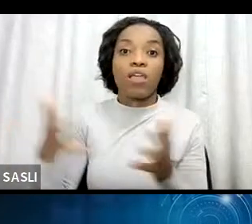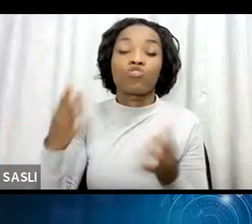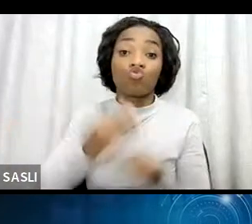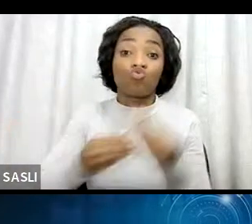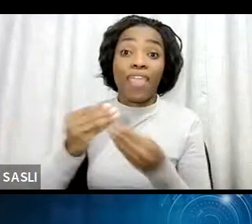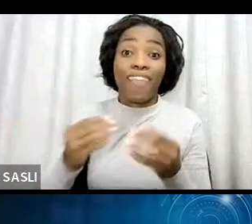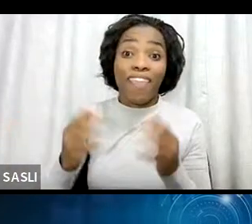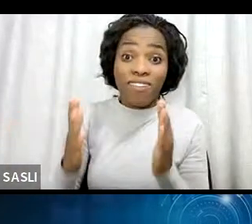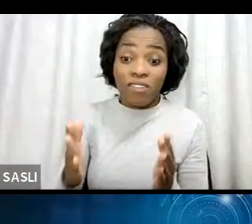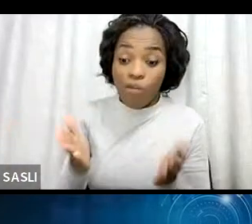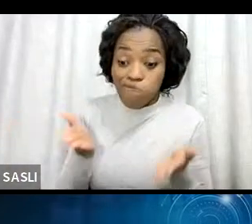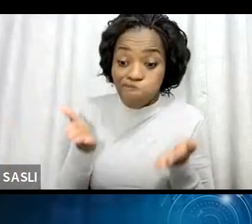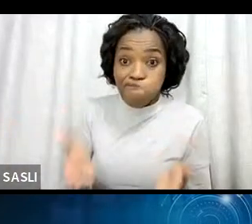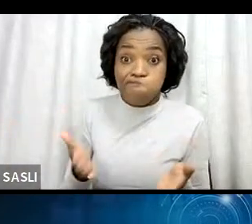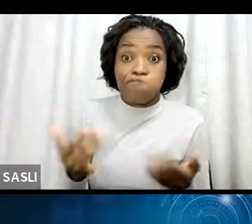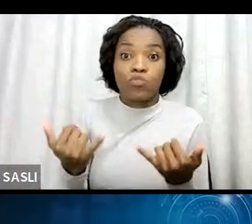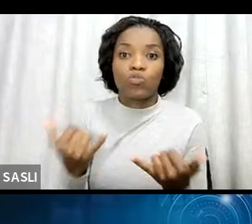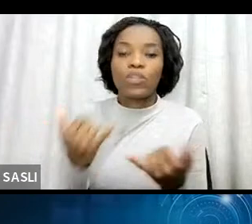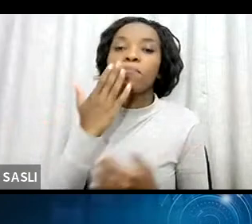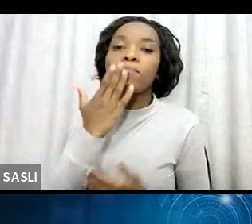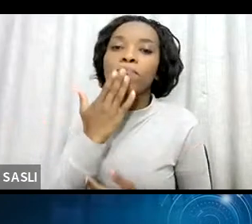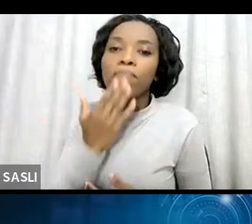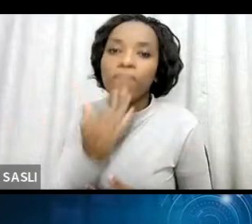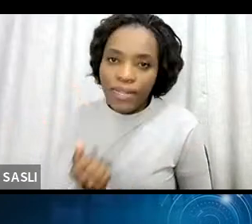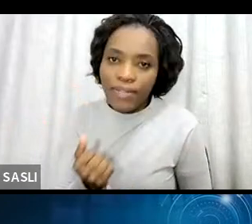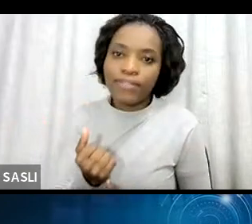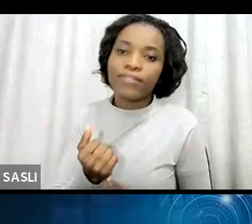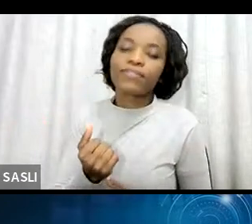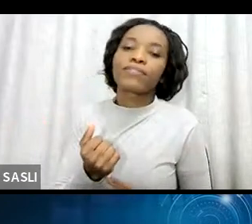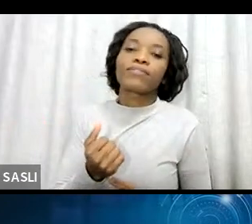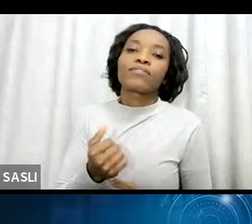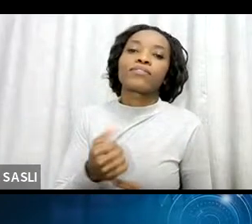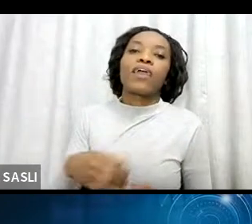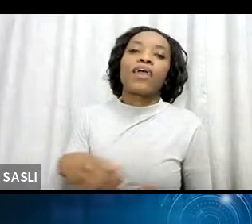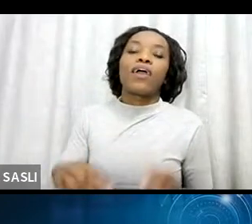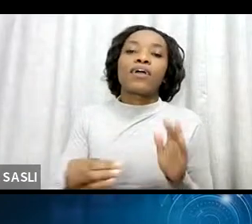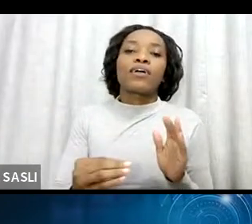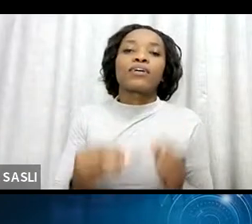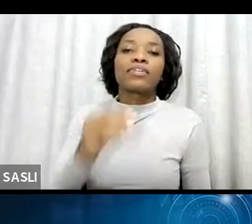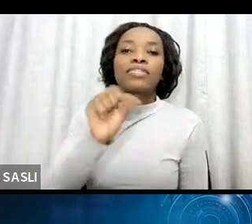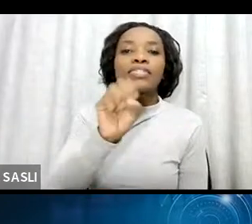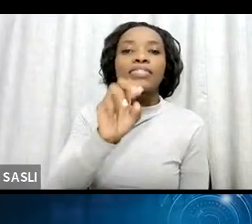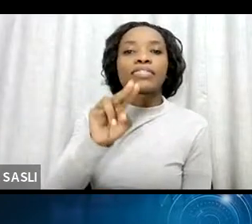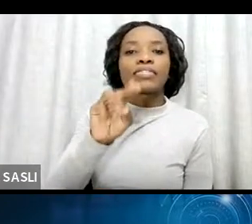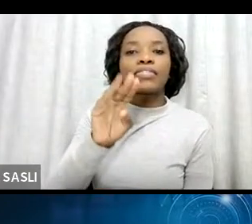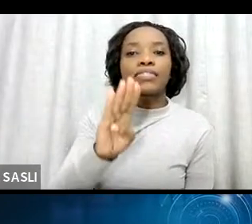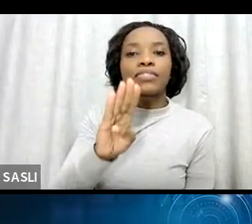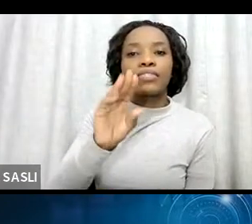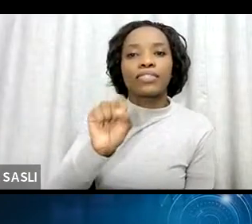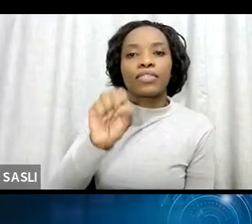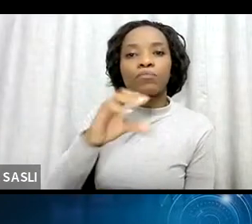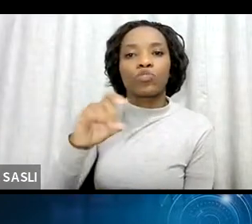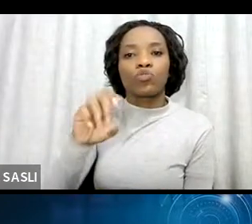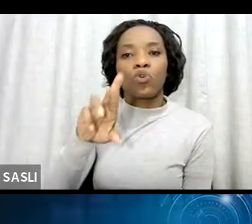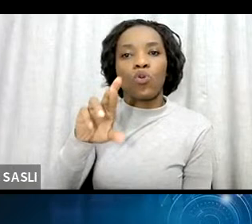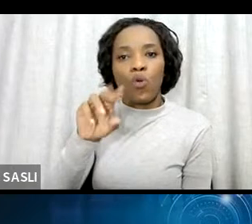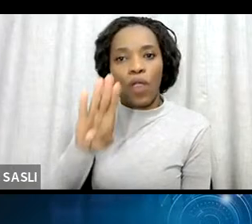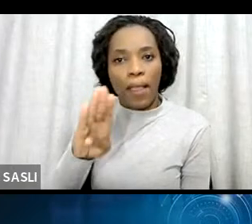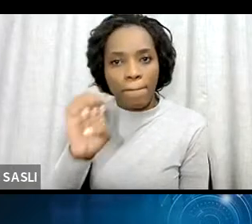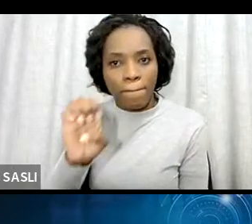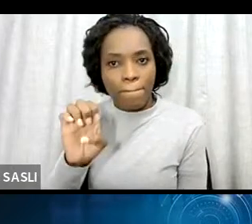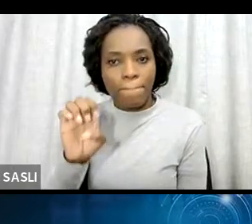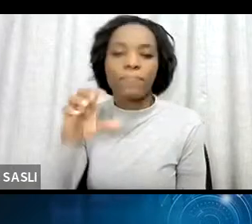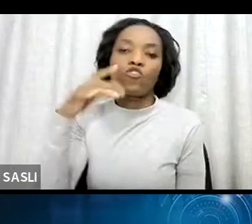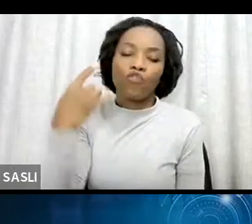here today that they must subscribe to our SARS TV and all our webinars, including this one. It is in our